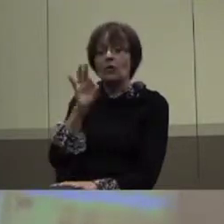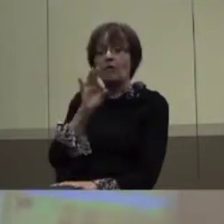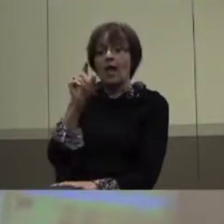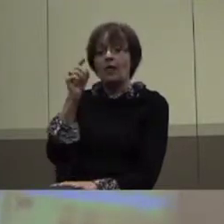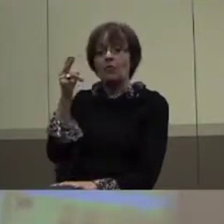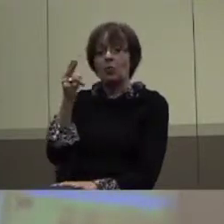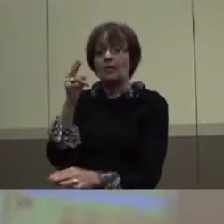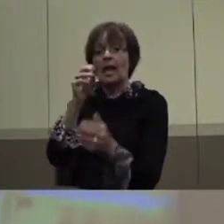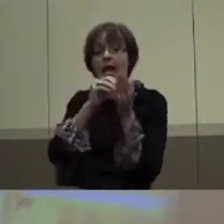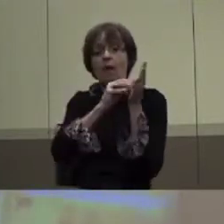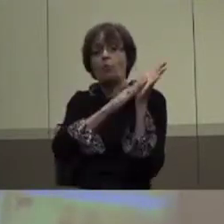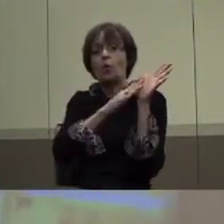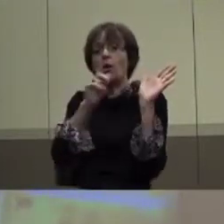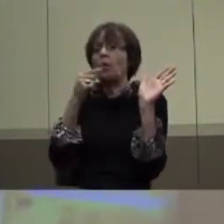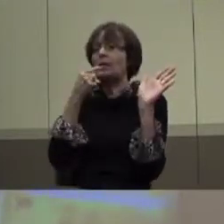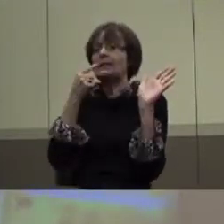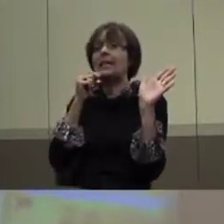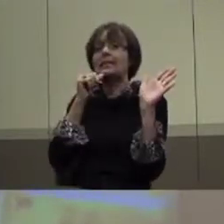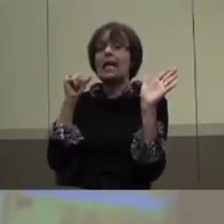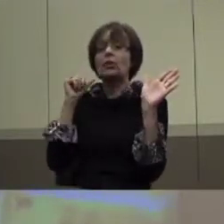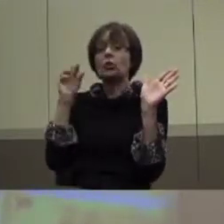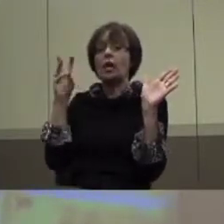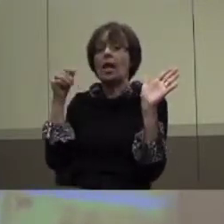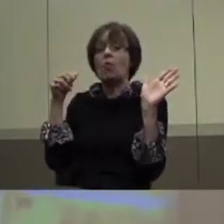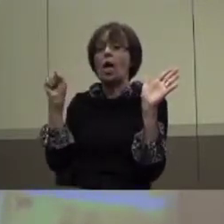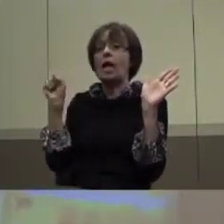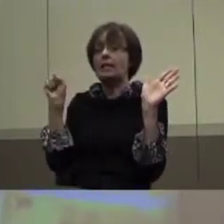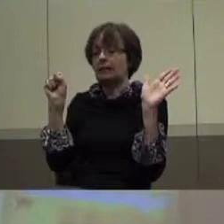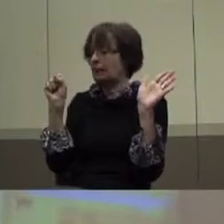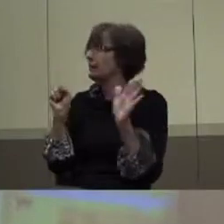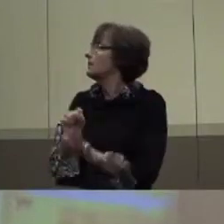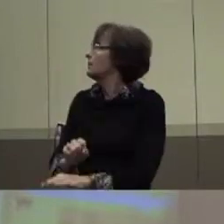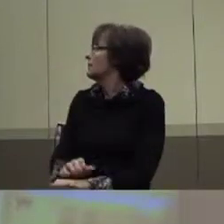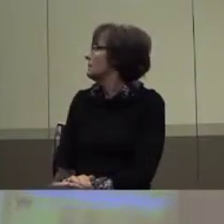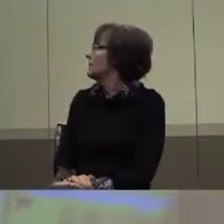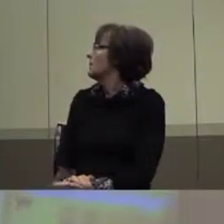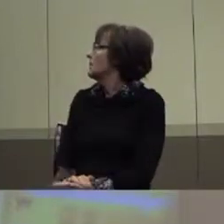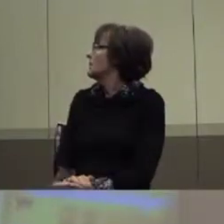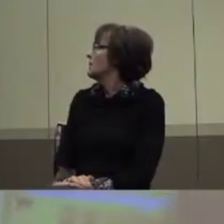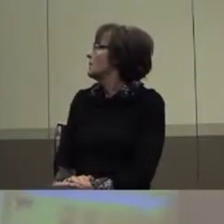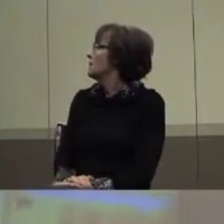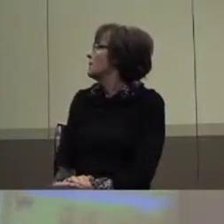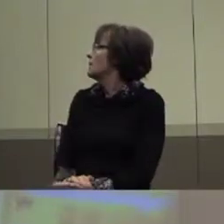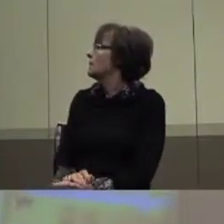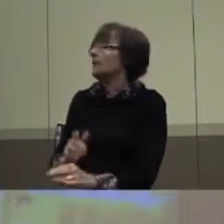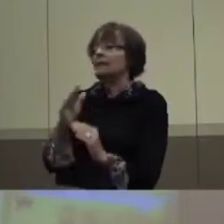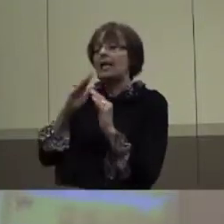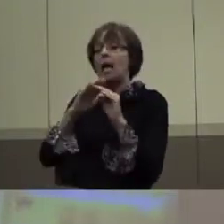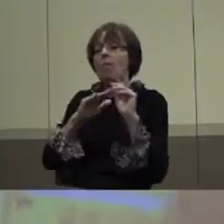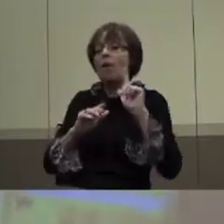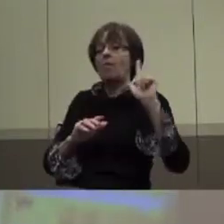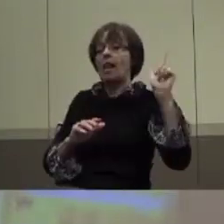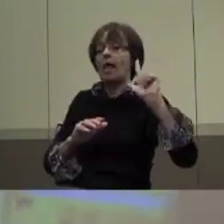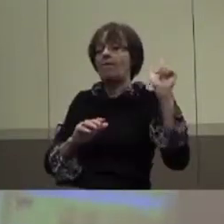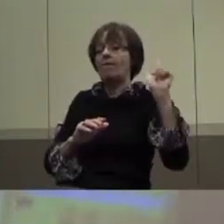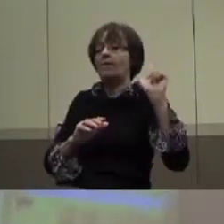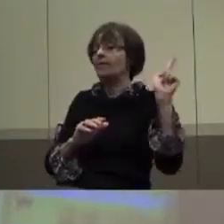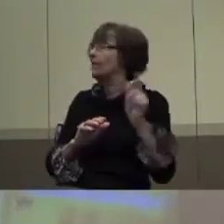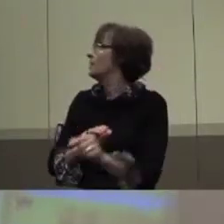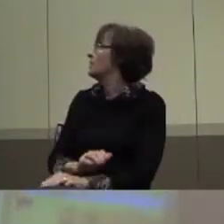Good, okay. Justin, can you move away from the table and sit flat, please? Excuse